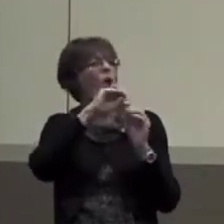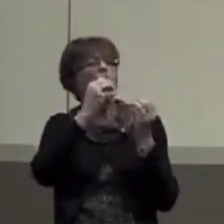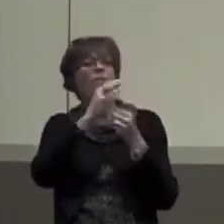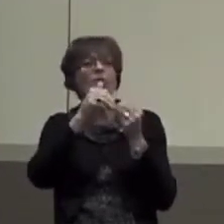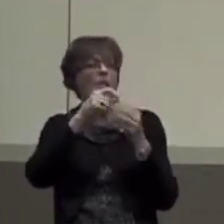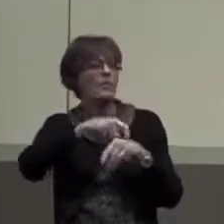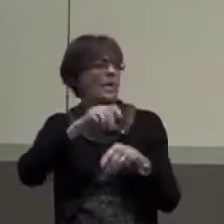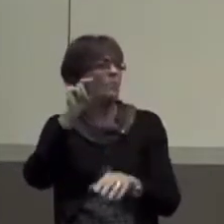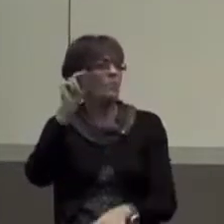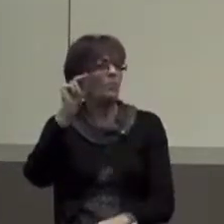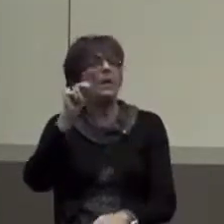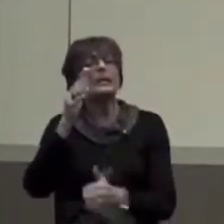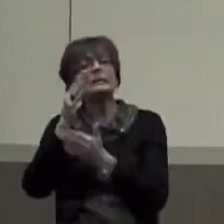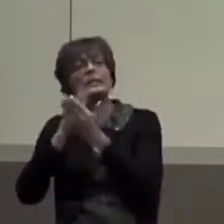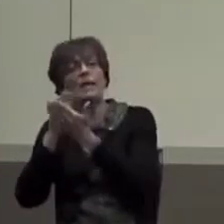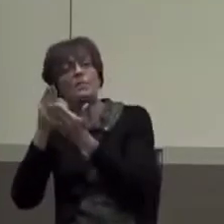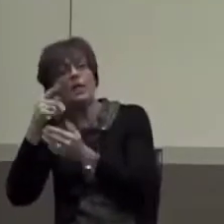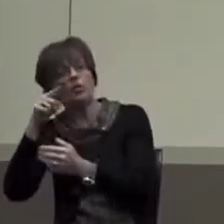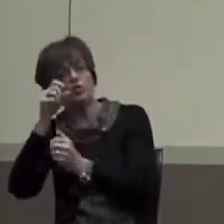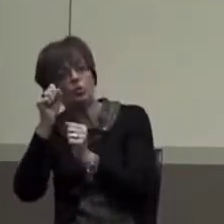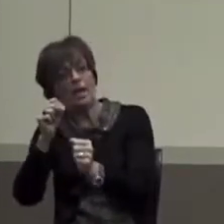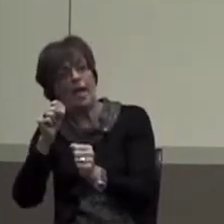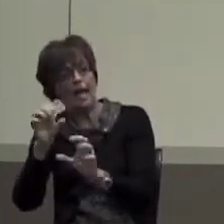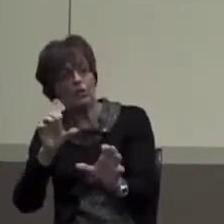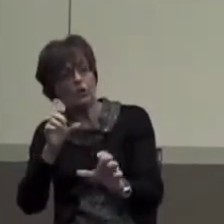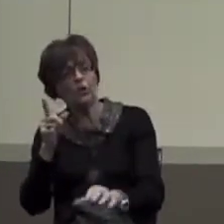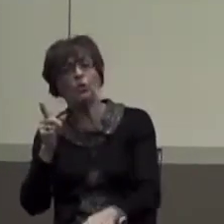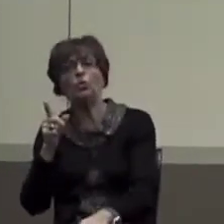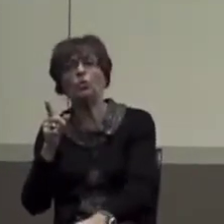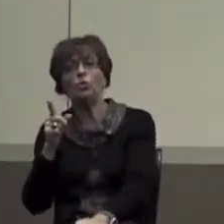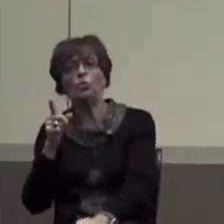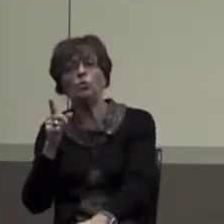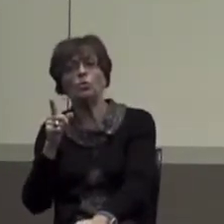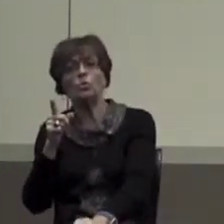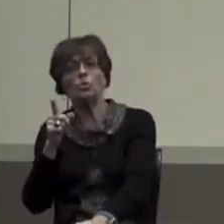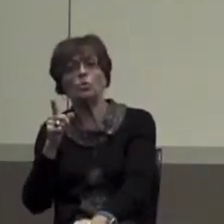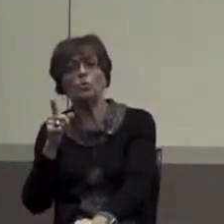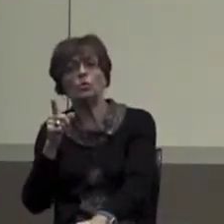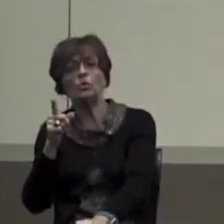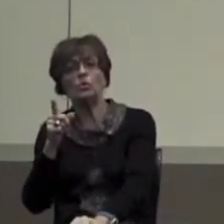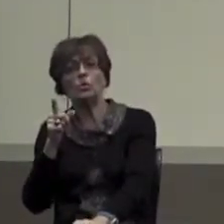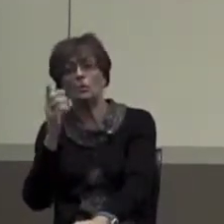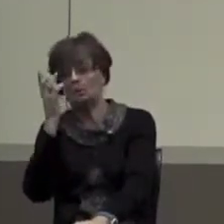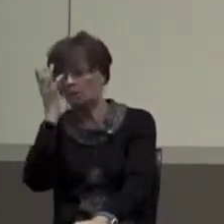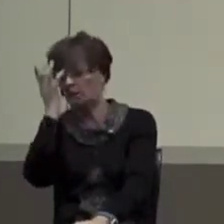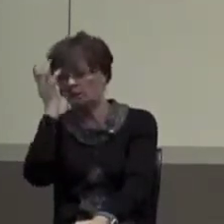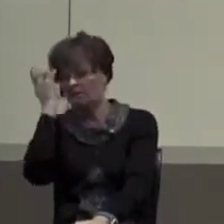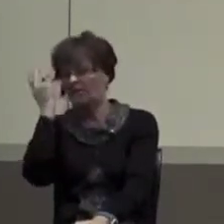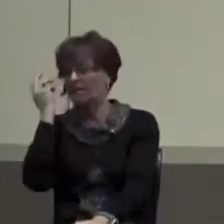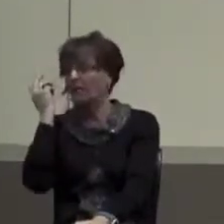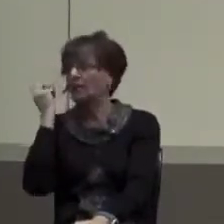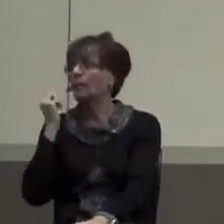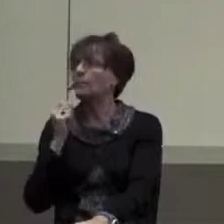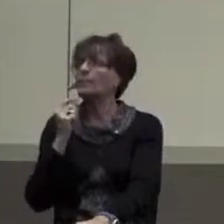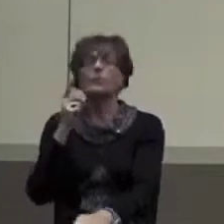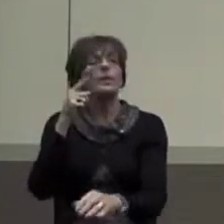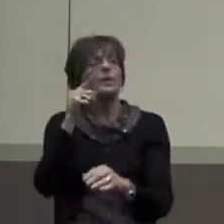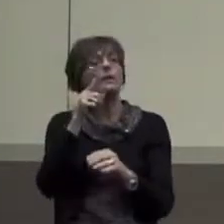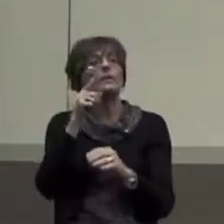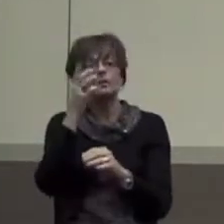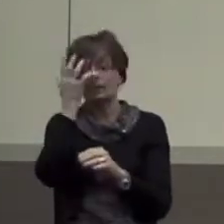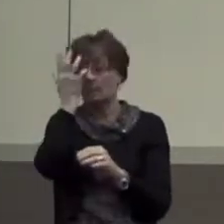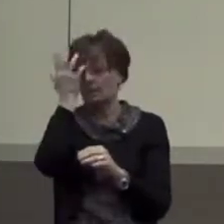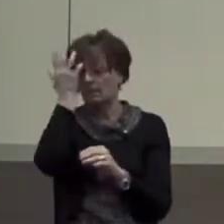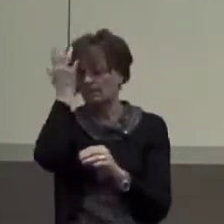Some of the things that you can do, oops, there we go, okay. The key features of